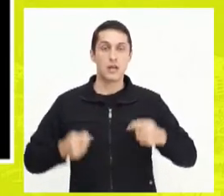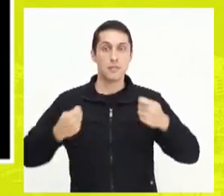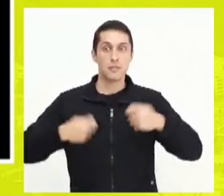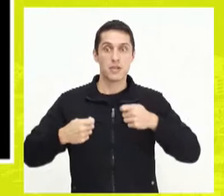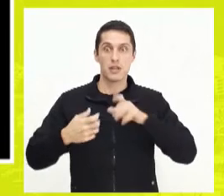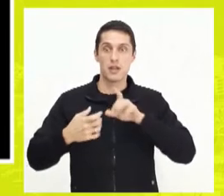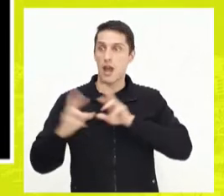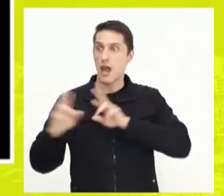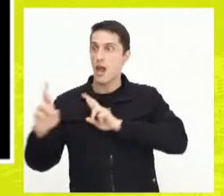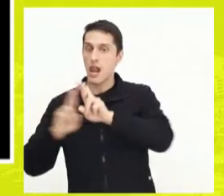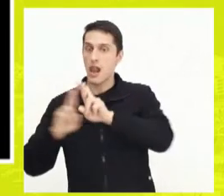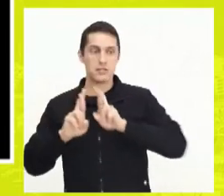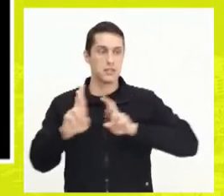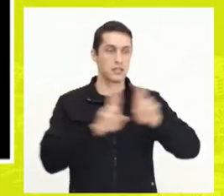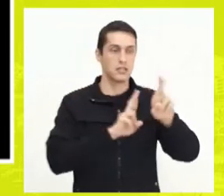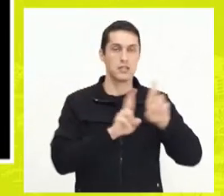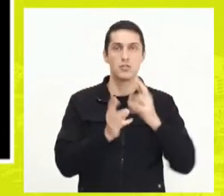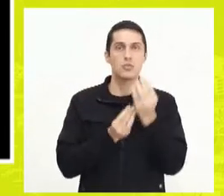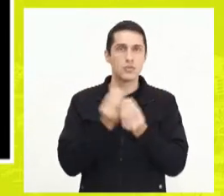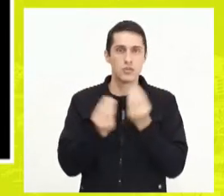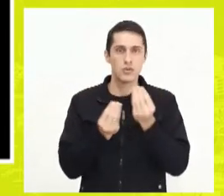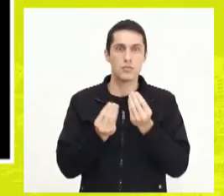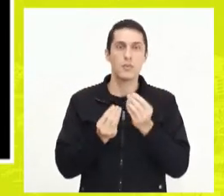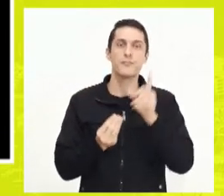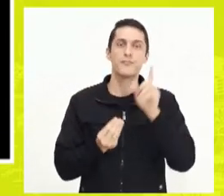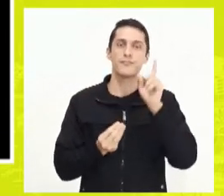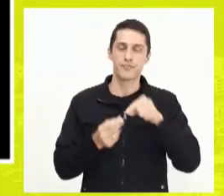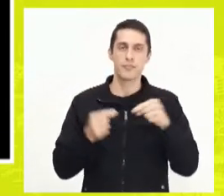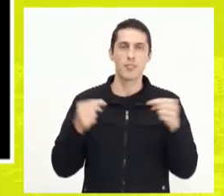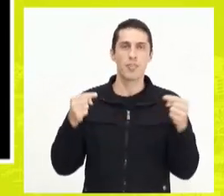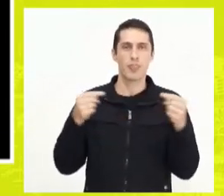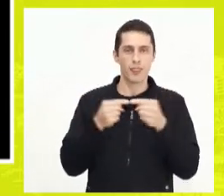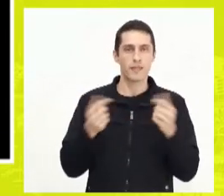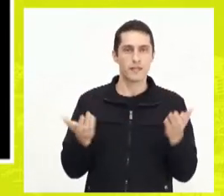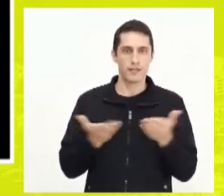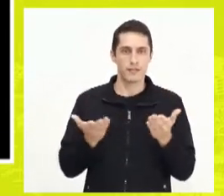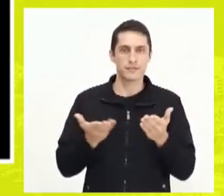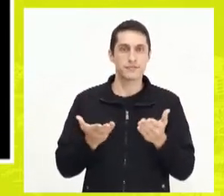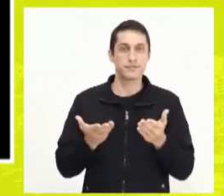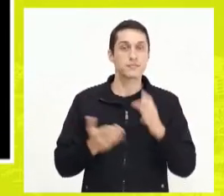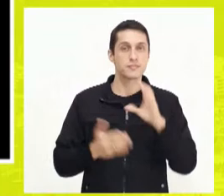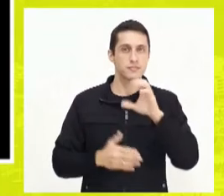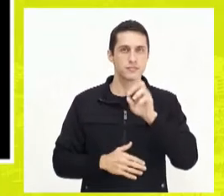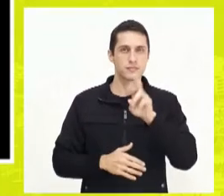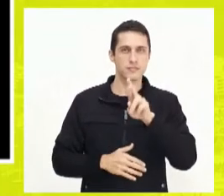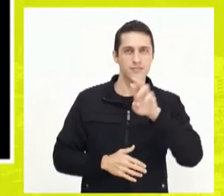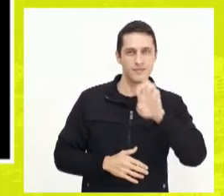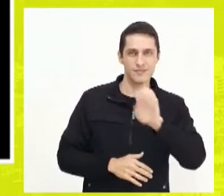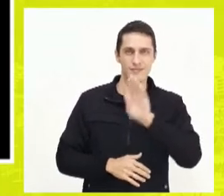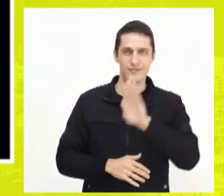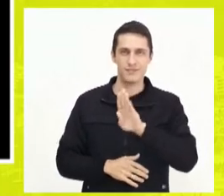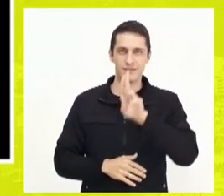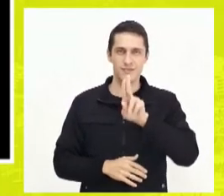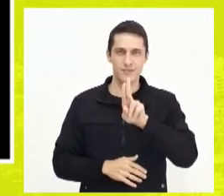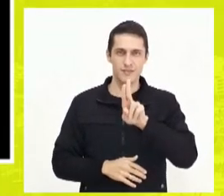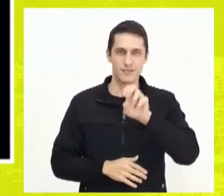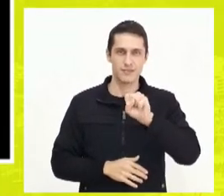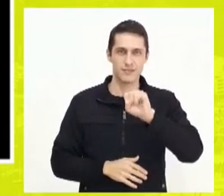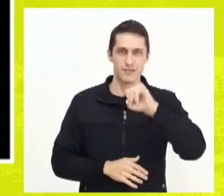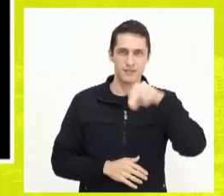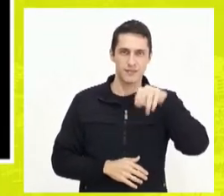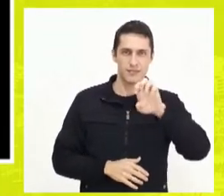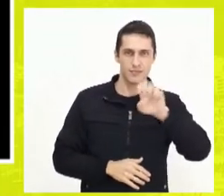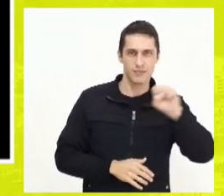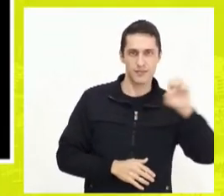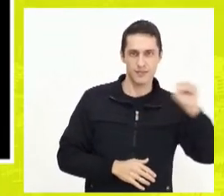human uh experience where the past and the present are correlating that's the core business